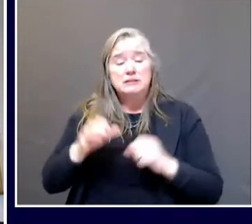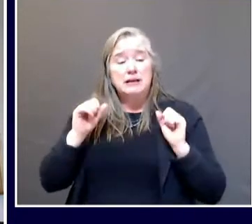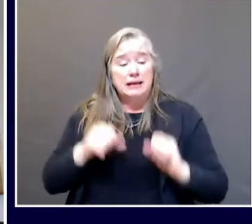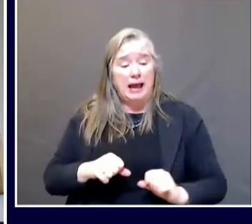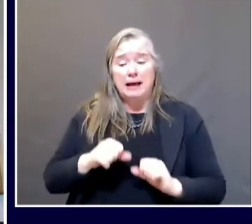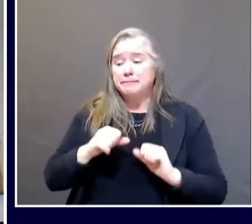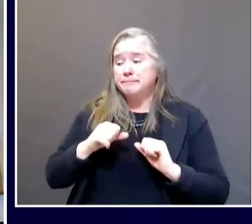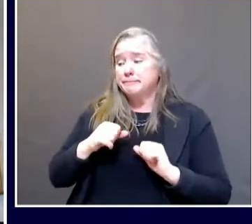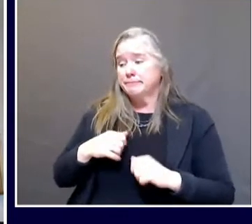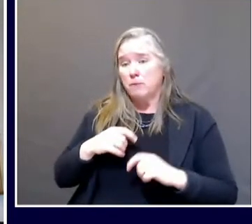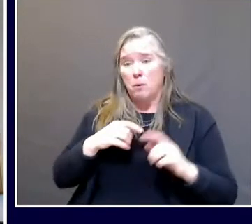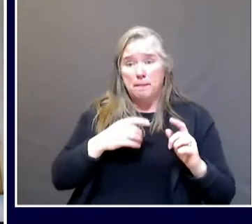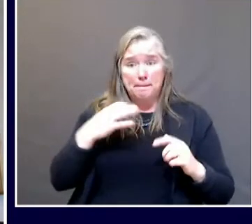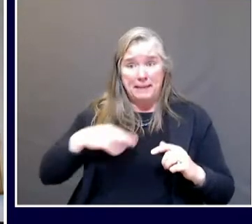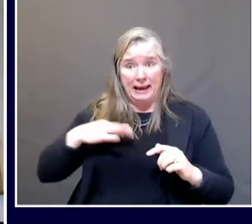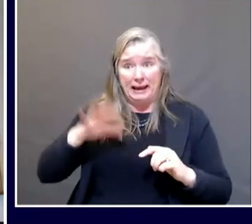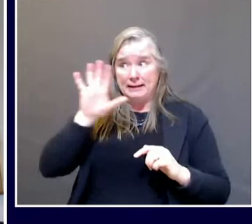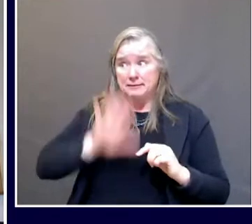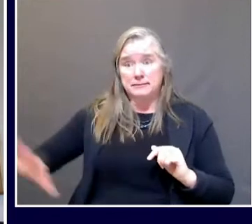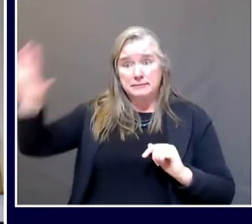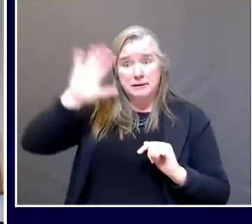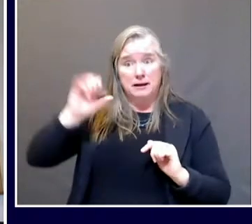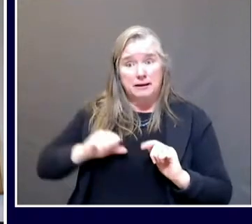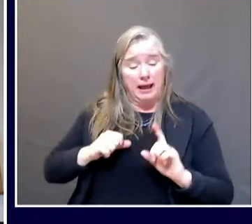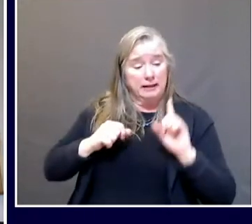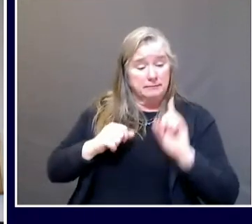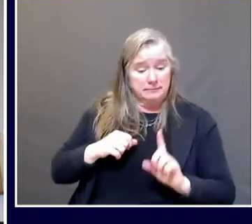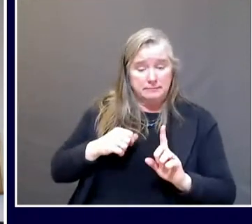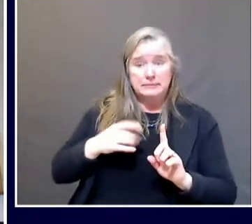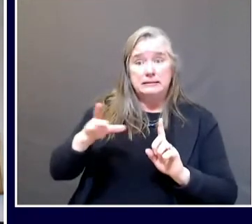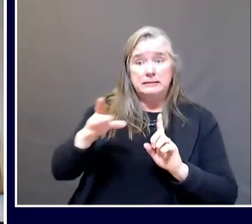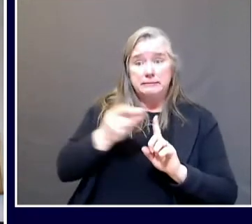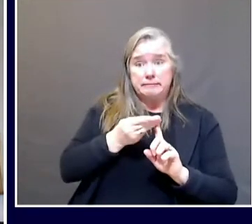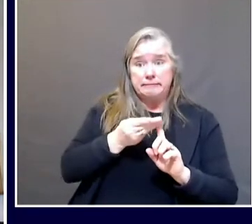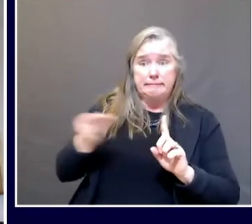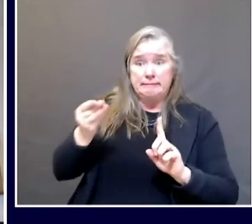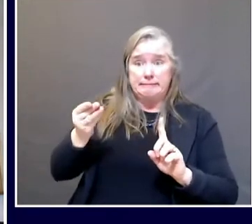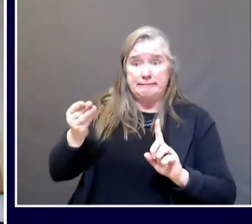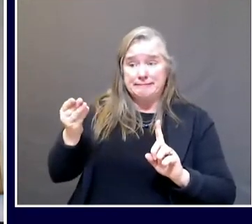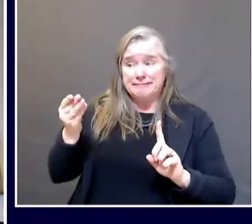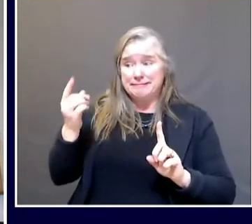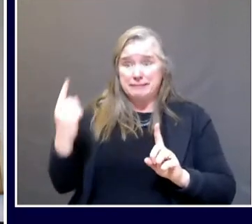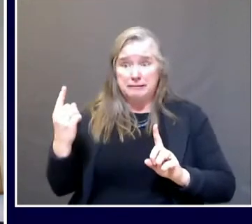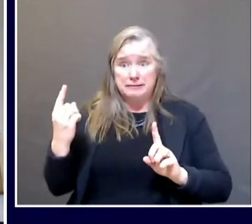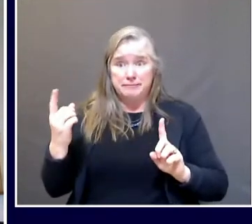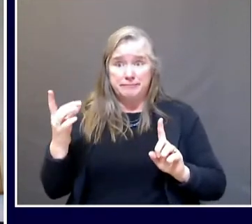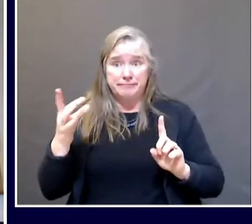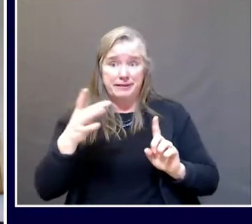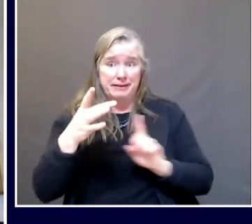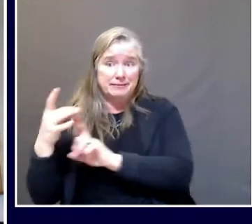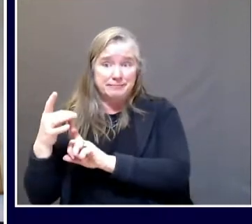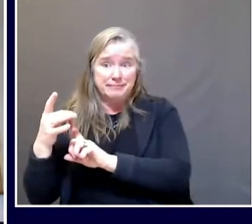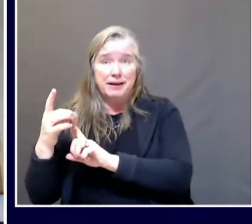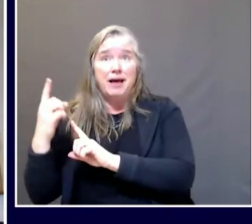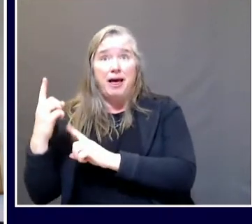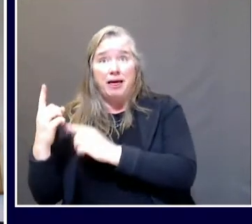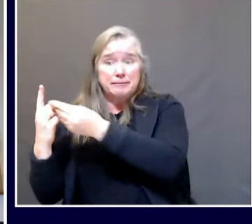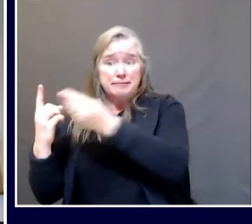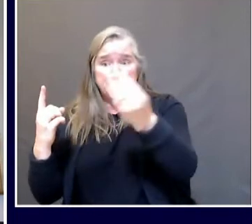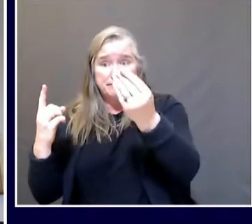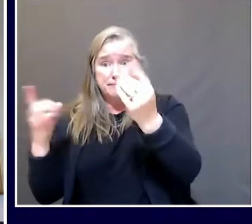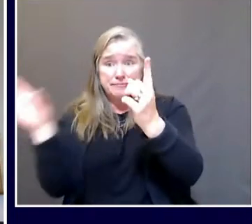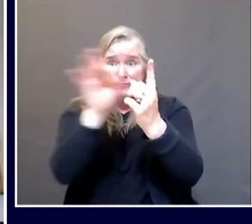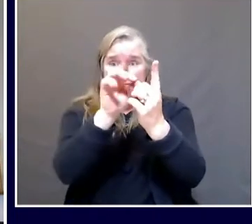then be spread wide and far across the state by a chain of interactions that we all share.